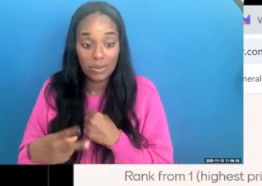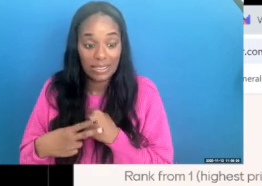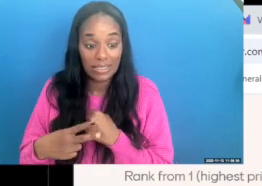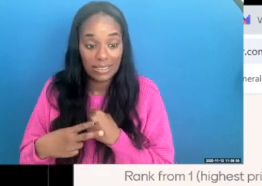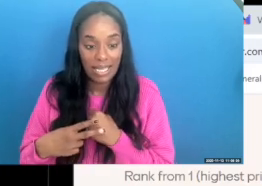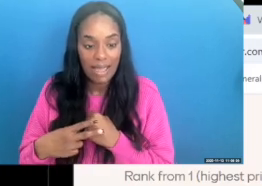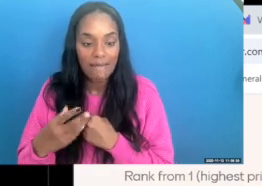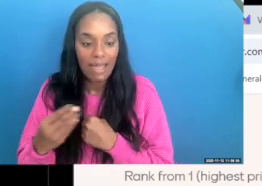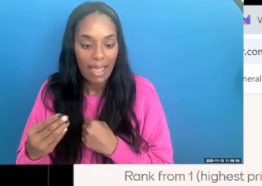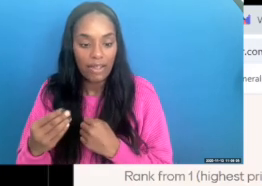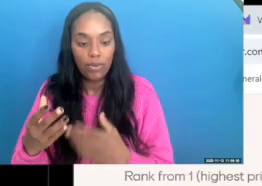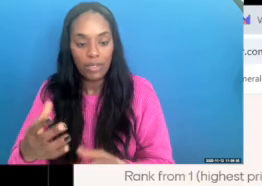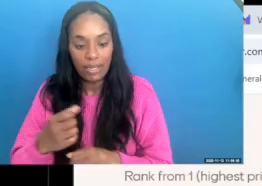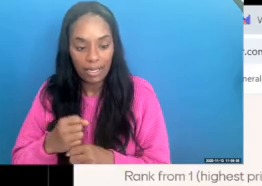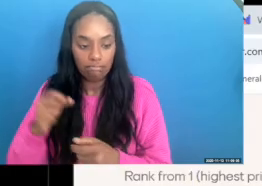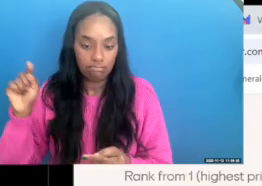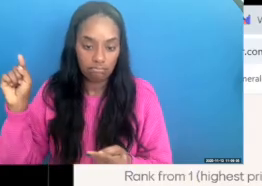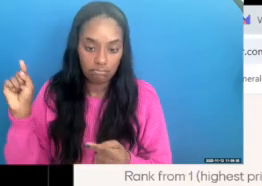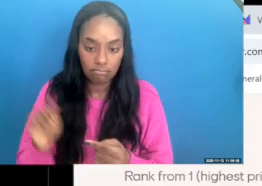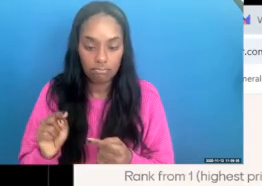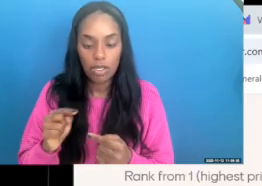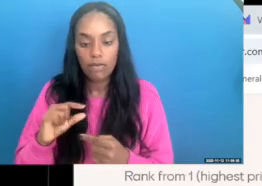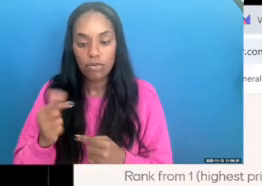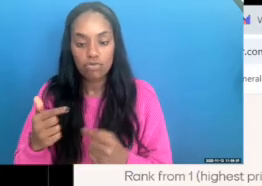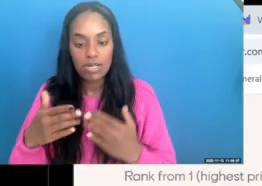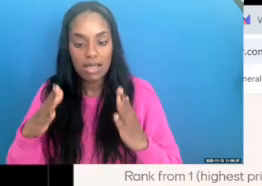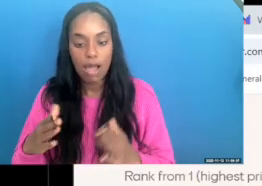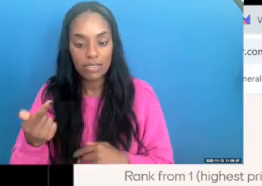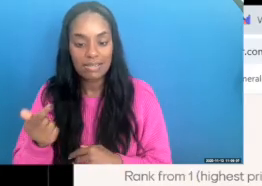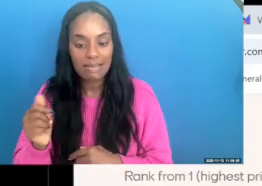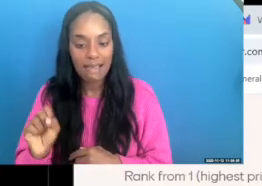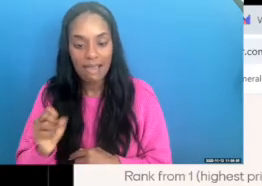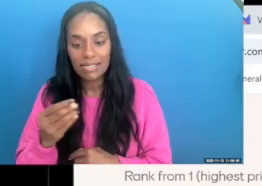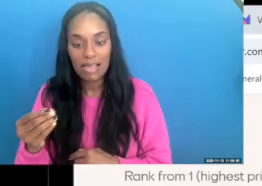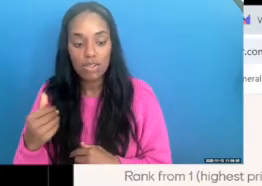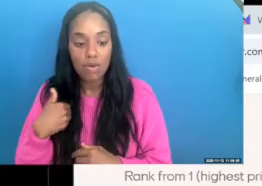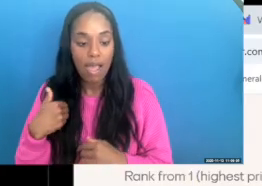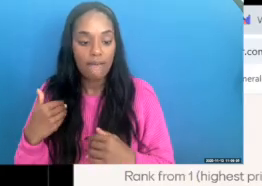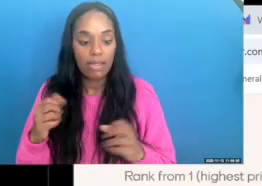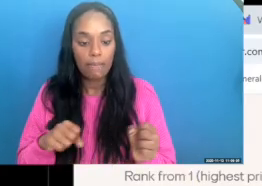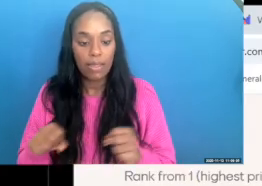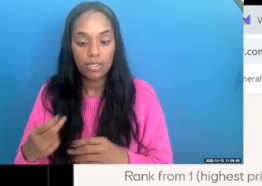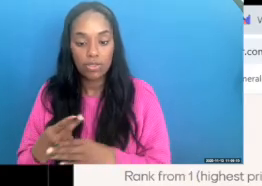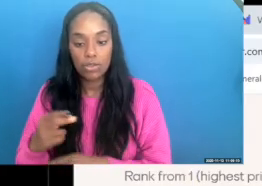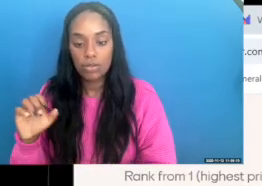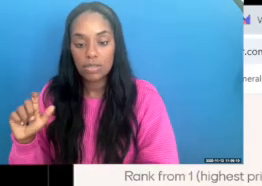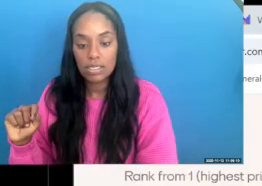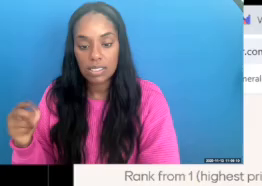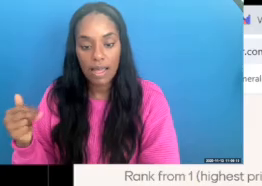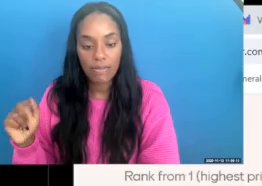cost saver out there that can achieve substantial greenhouse gas reductions, and you now have the